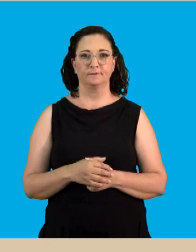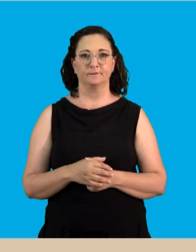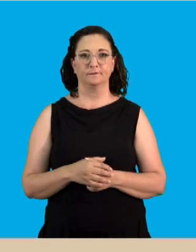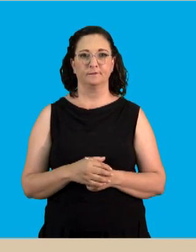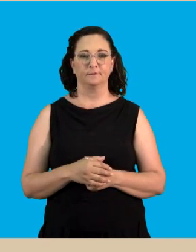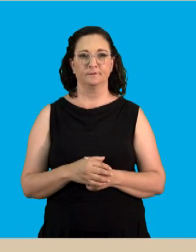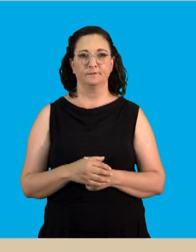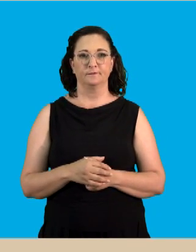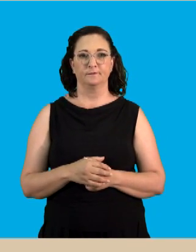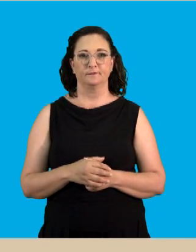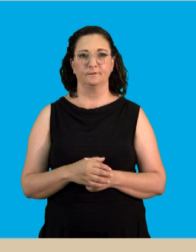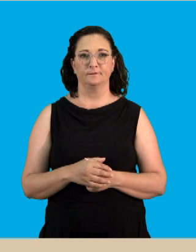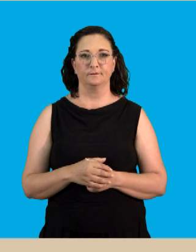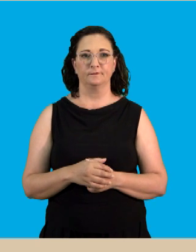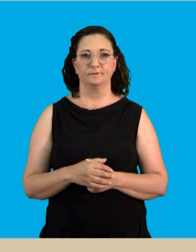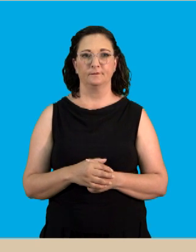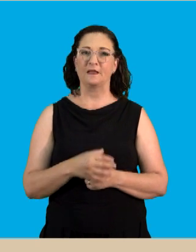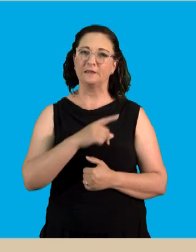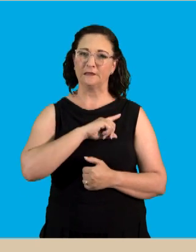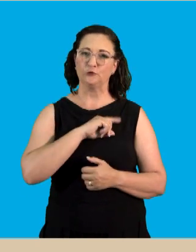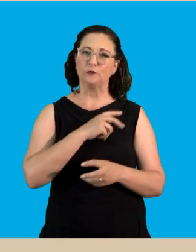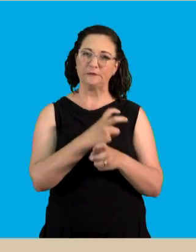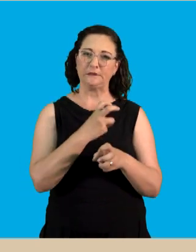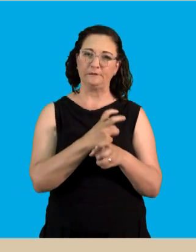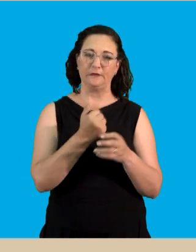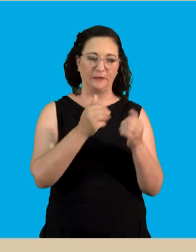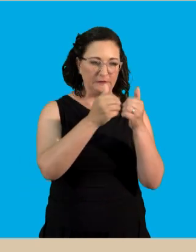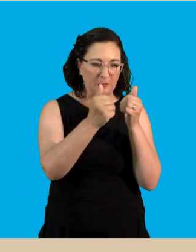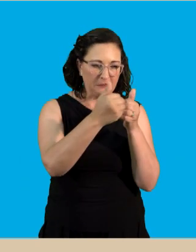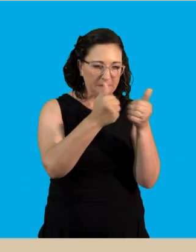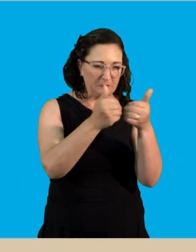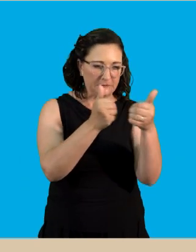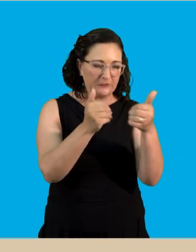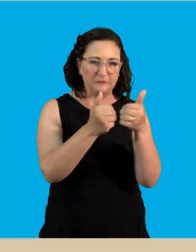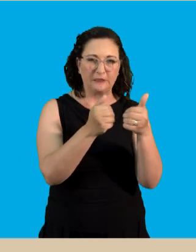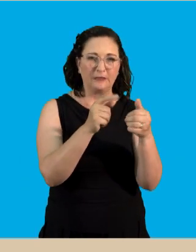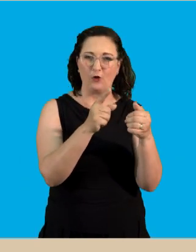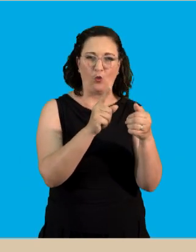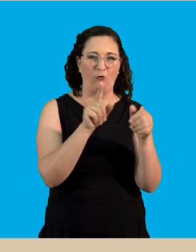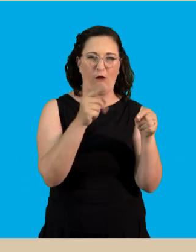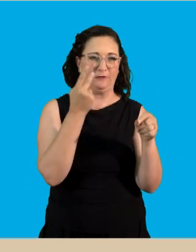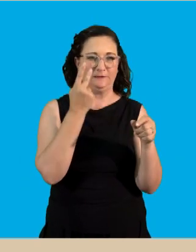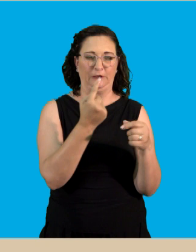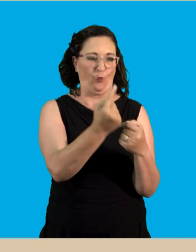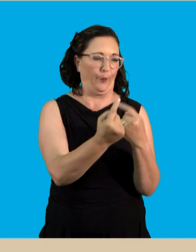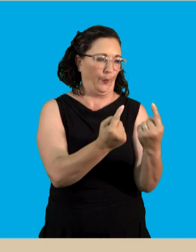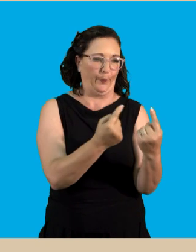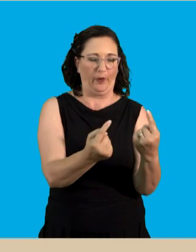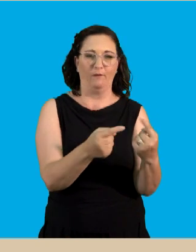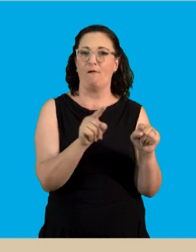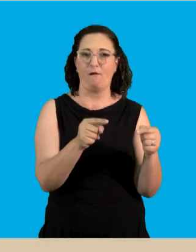That makes it difficult to make individual stars, okay? Because the stars are densely packed